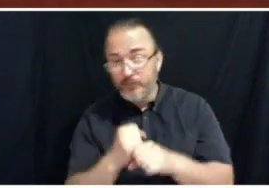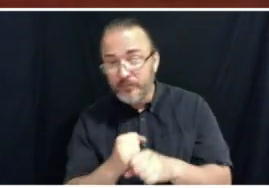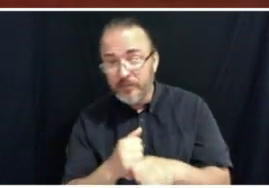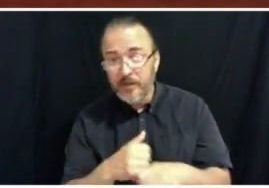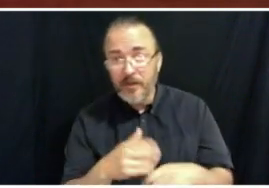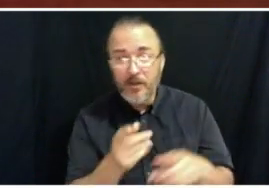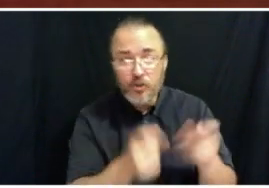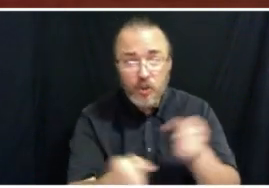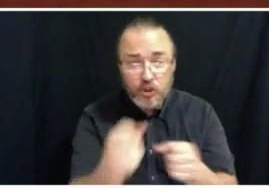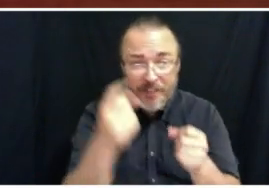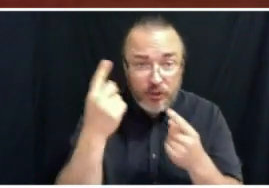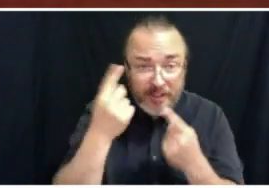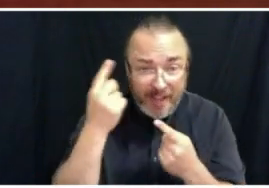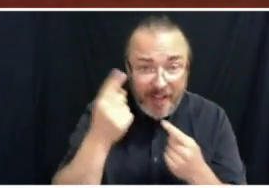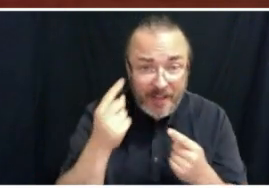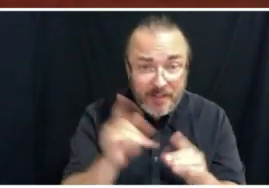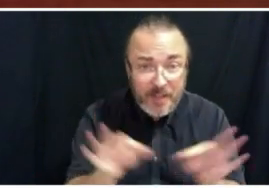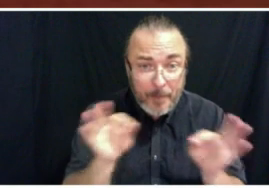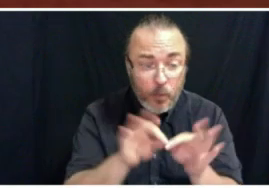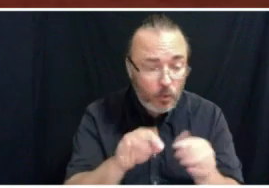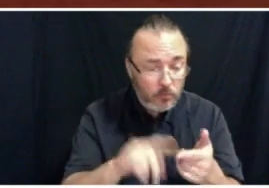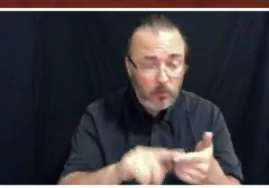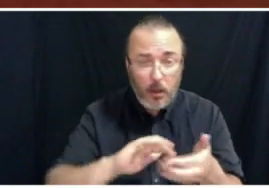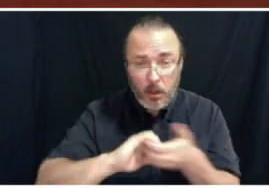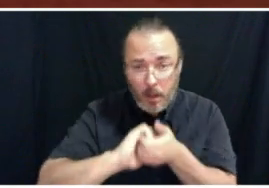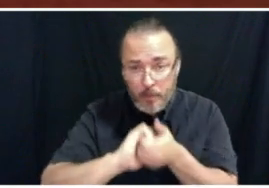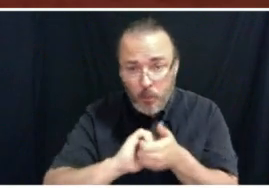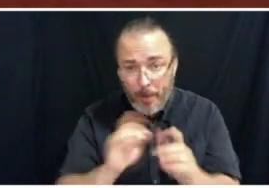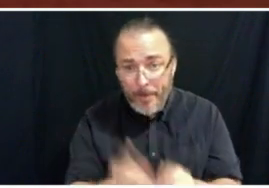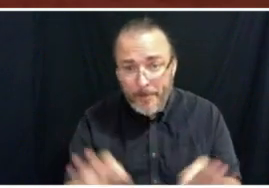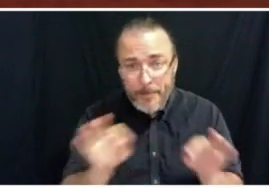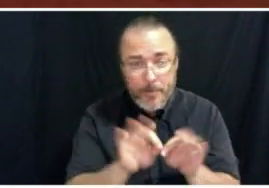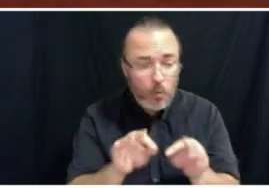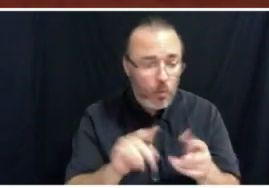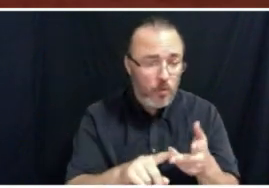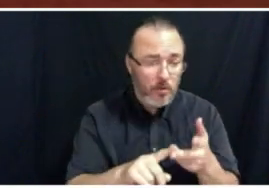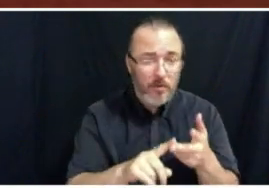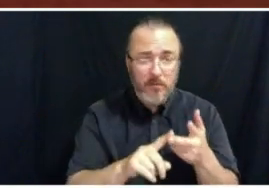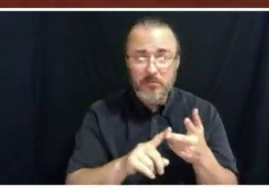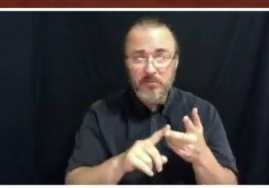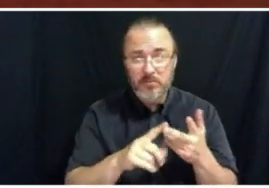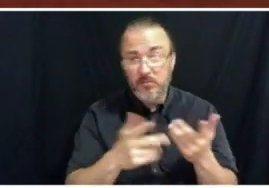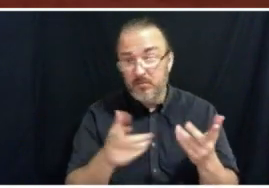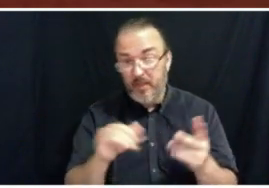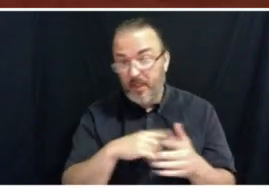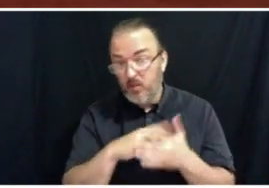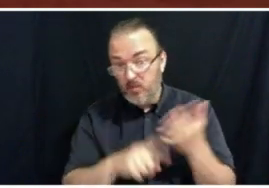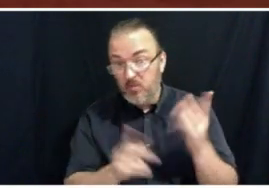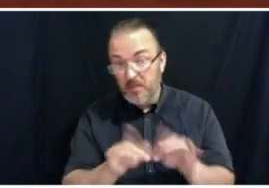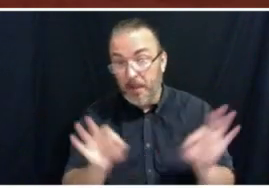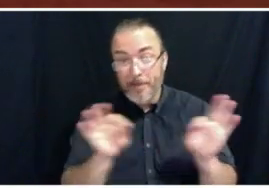thinking, collaboration, and creating more opportunities. Thank you.